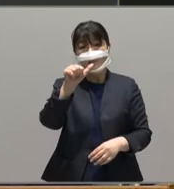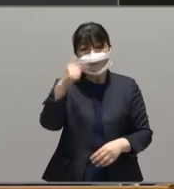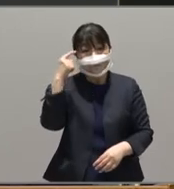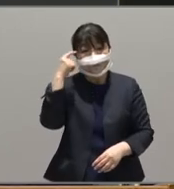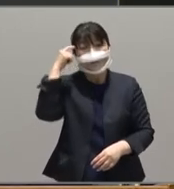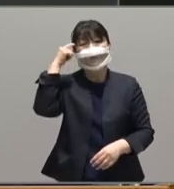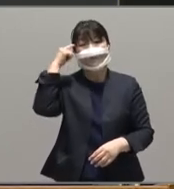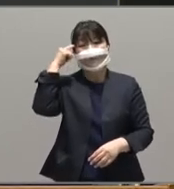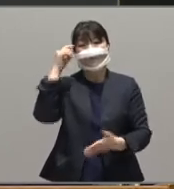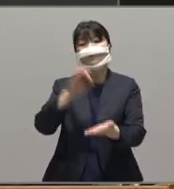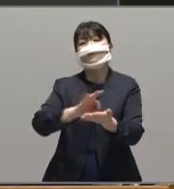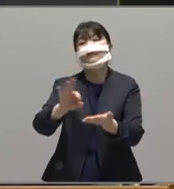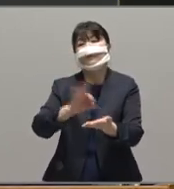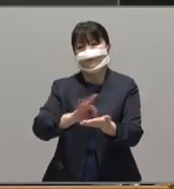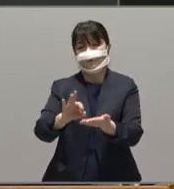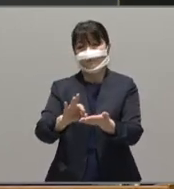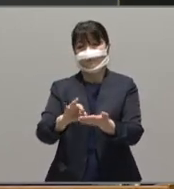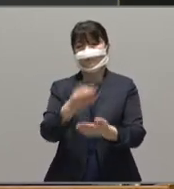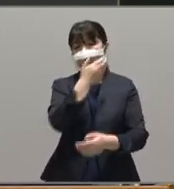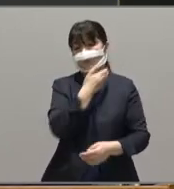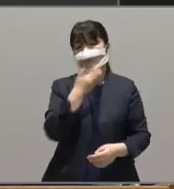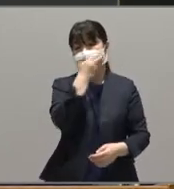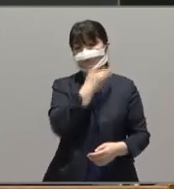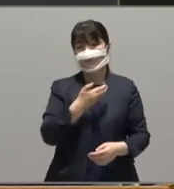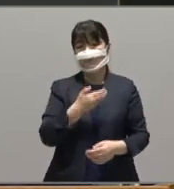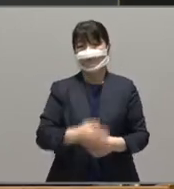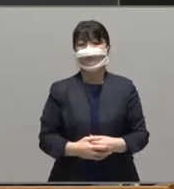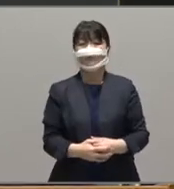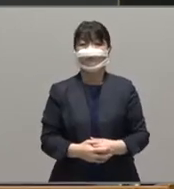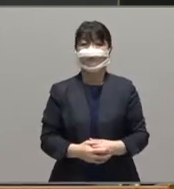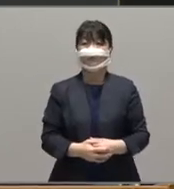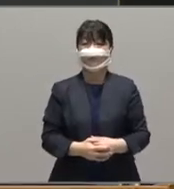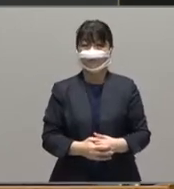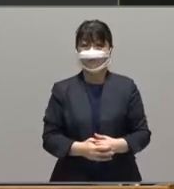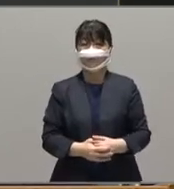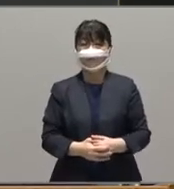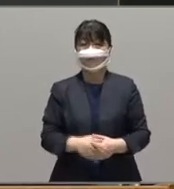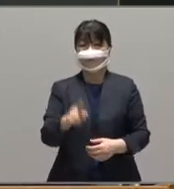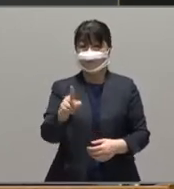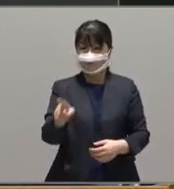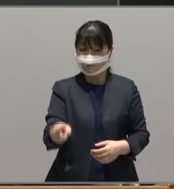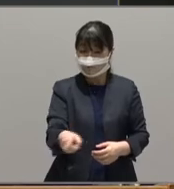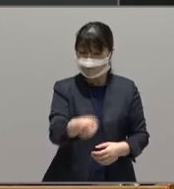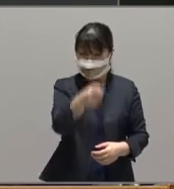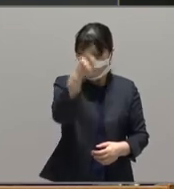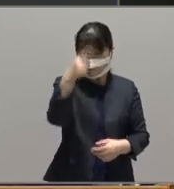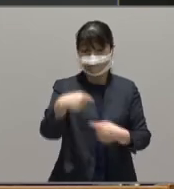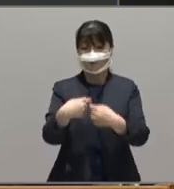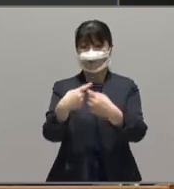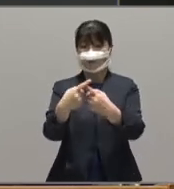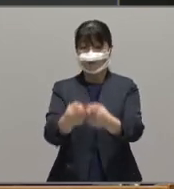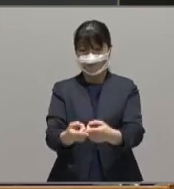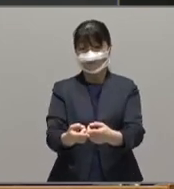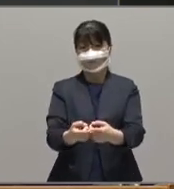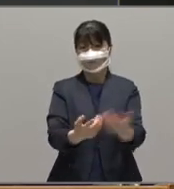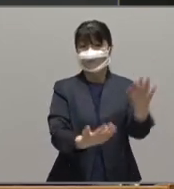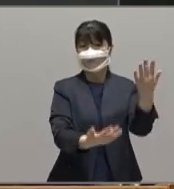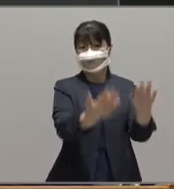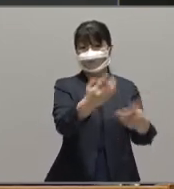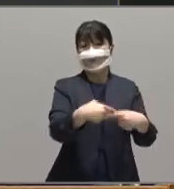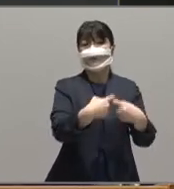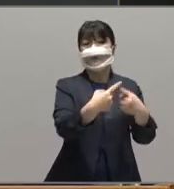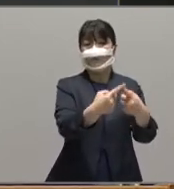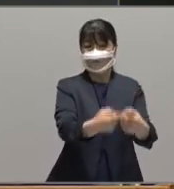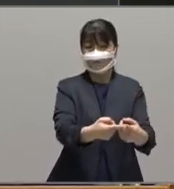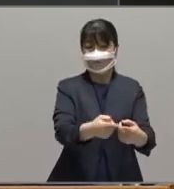the effect of the forest medicine, forest therapy, and let the people enjoy them in the forest.